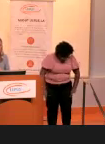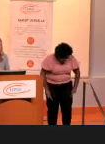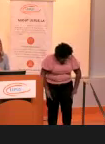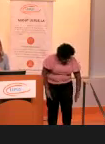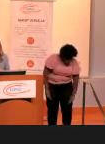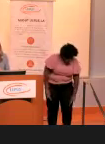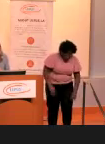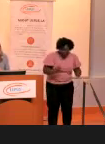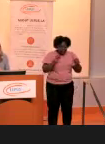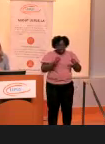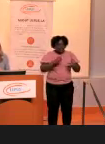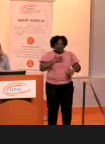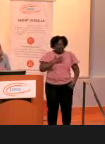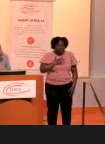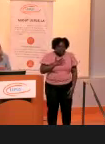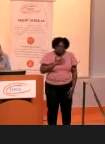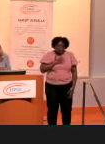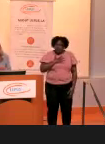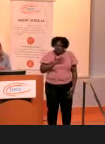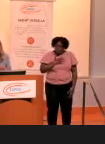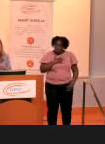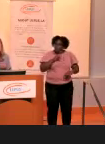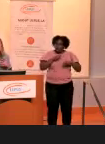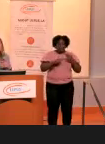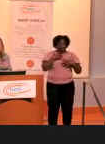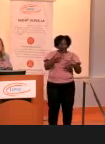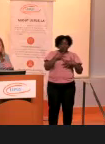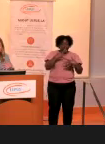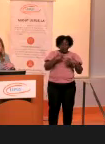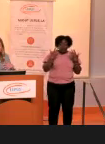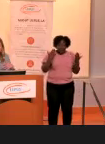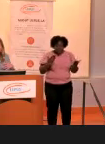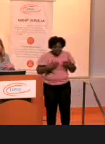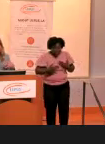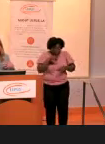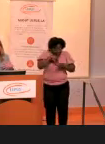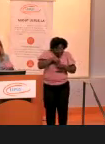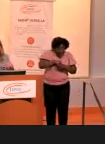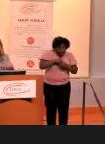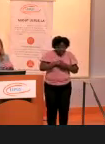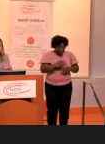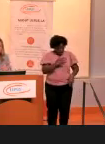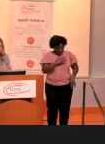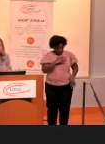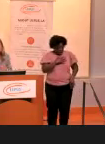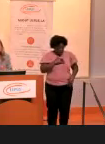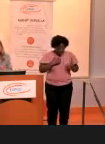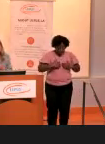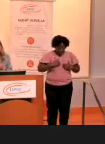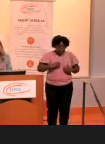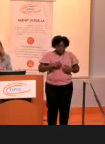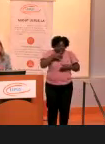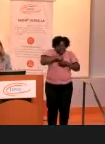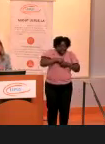swelling, trouble breathing. And that can be from fluid building up around the heart or the lungs, because when